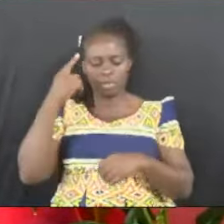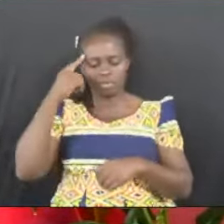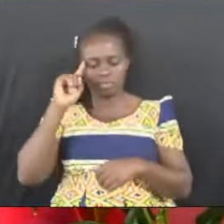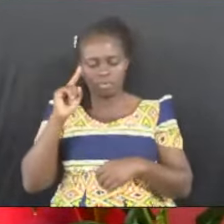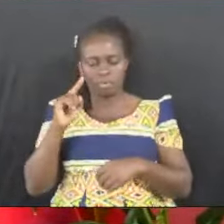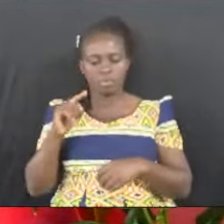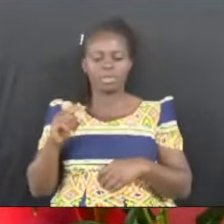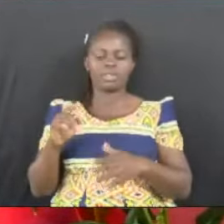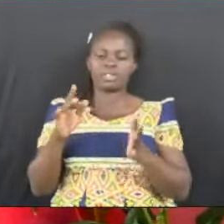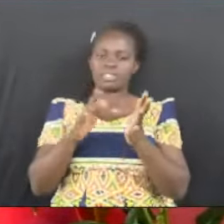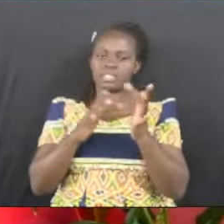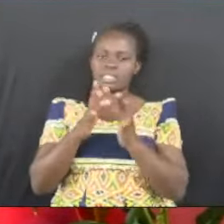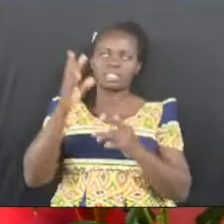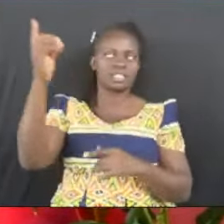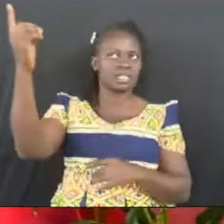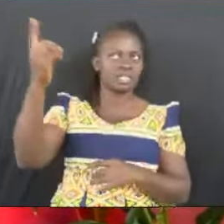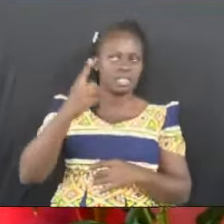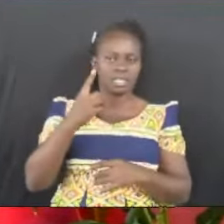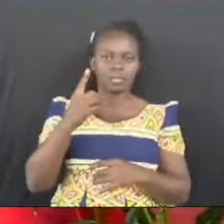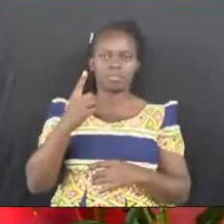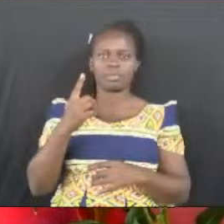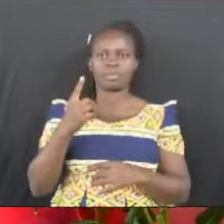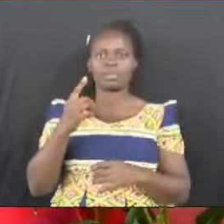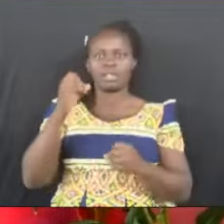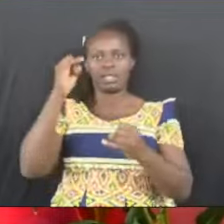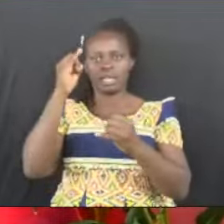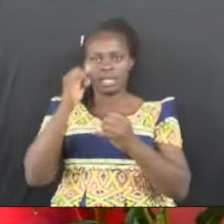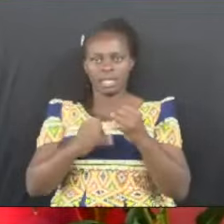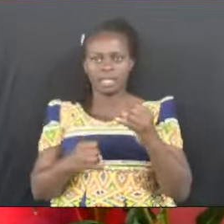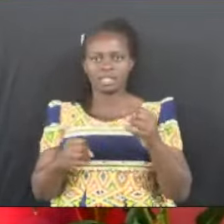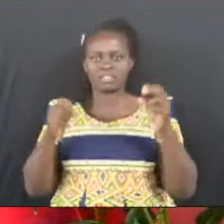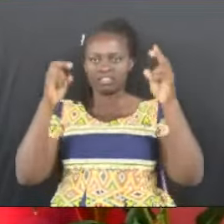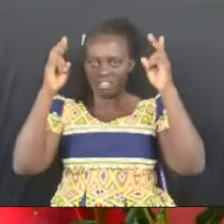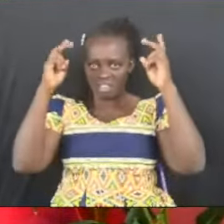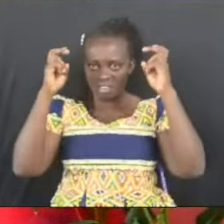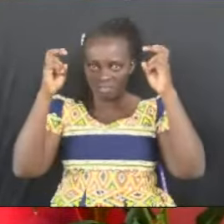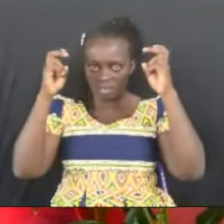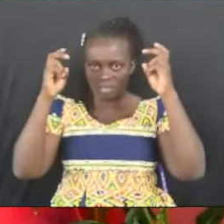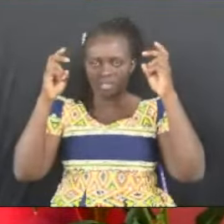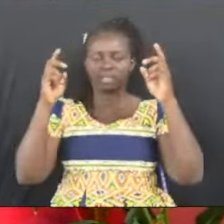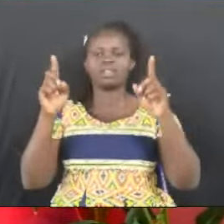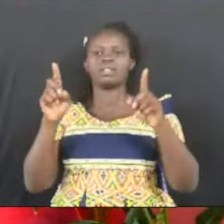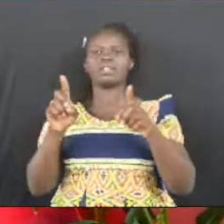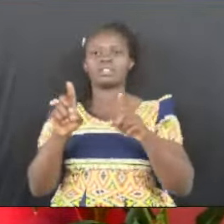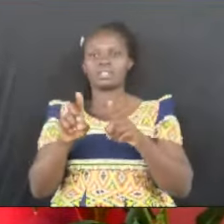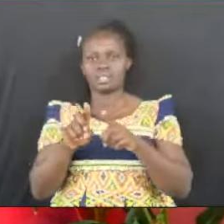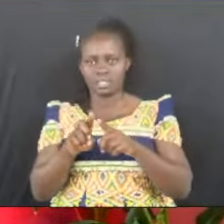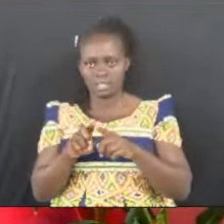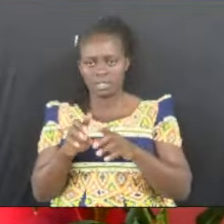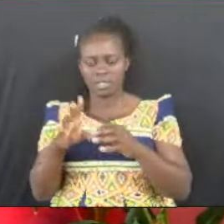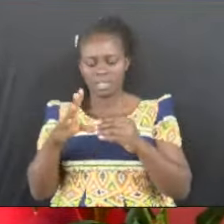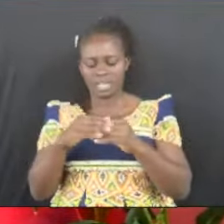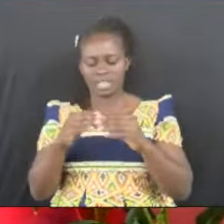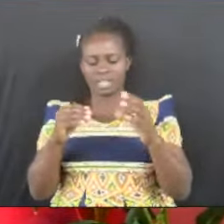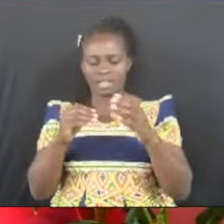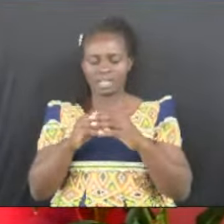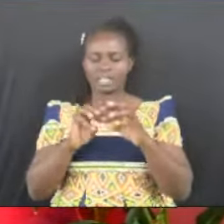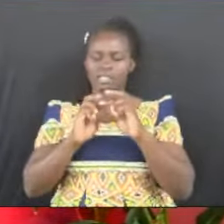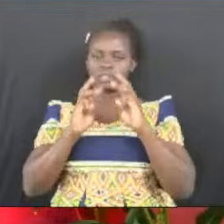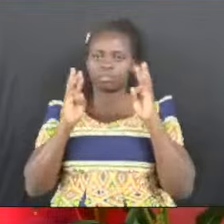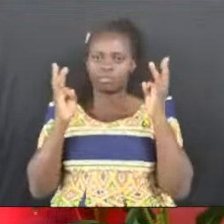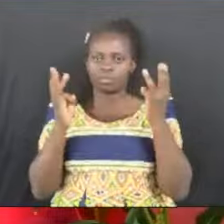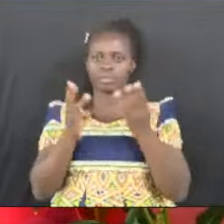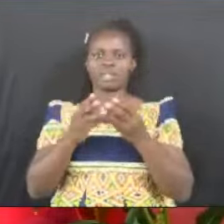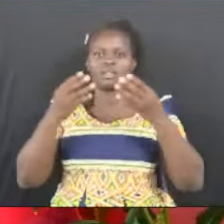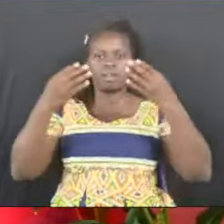coming to put an end to evil, to put an end to Satan, and to create a world where there will be